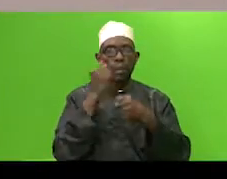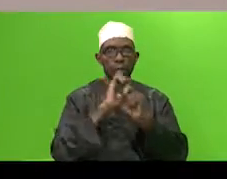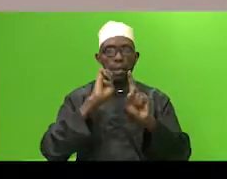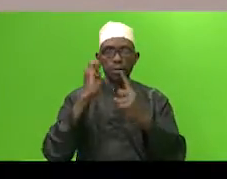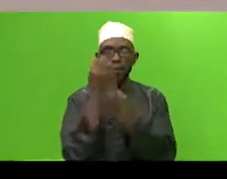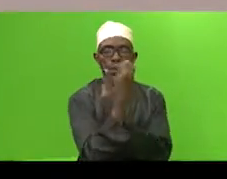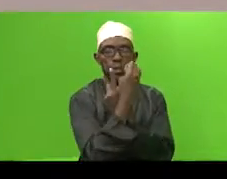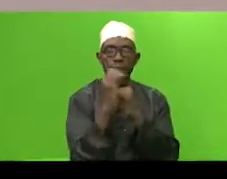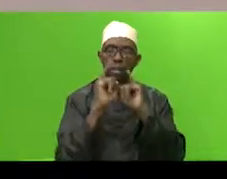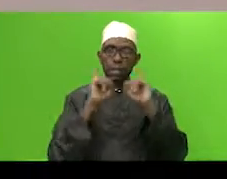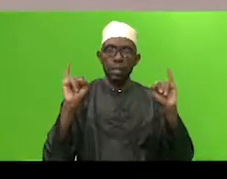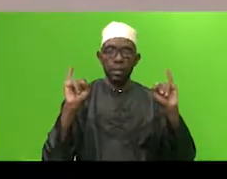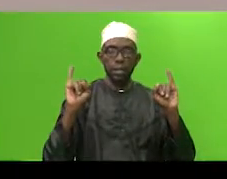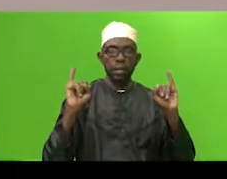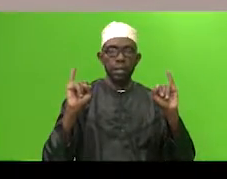cleaner.